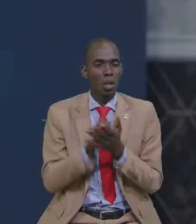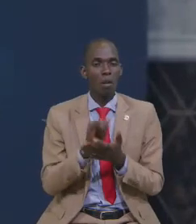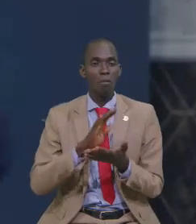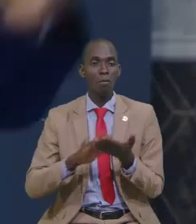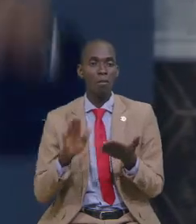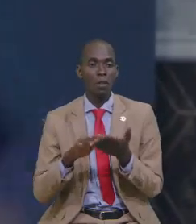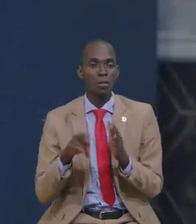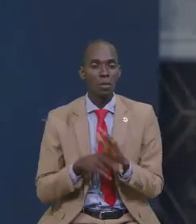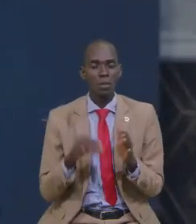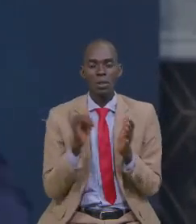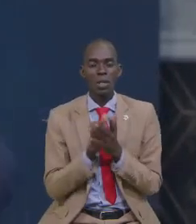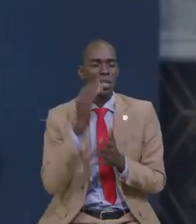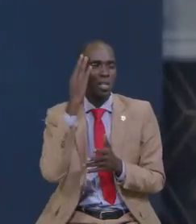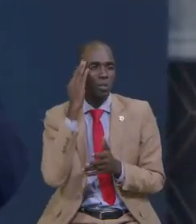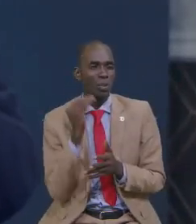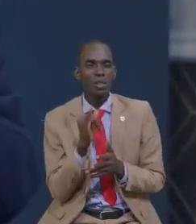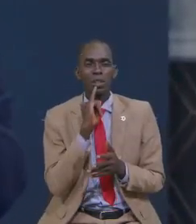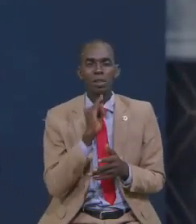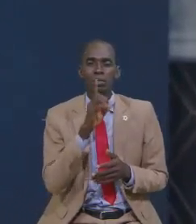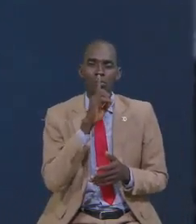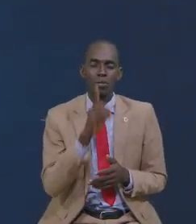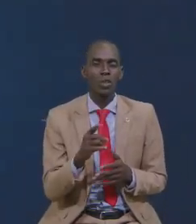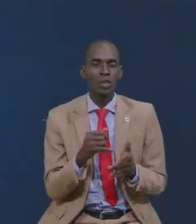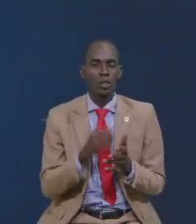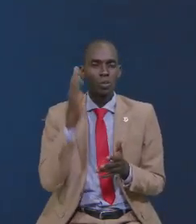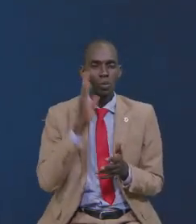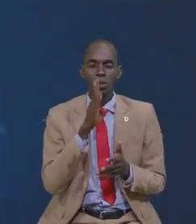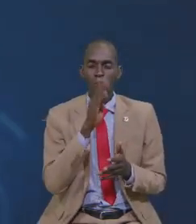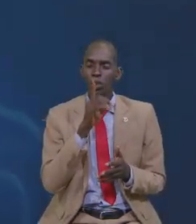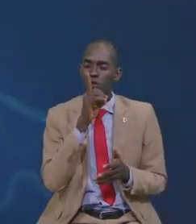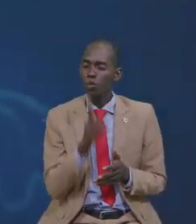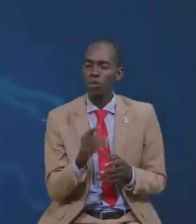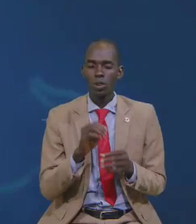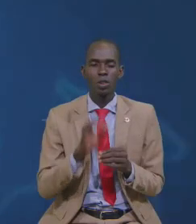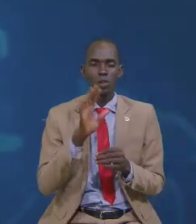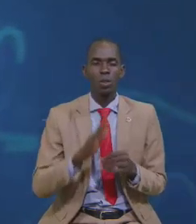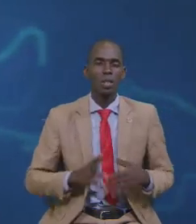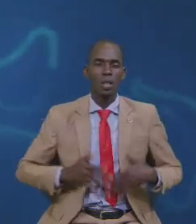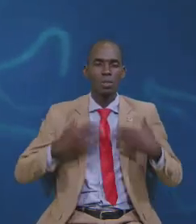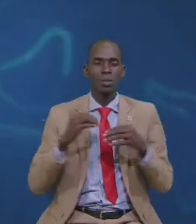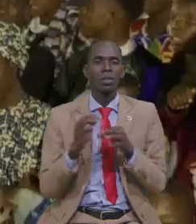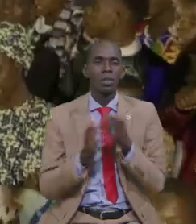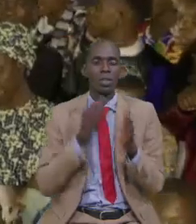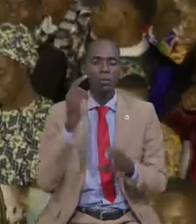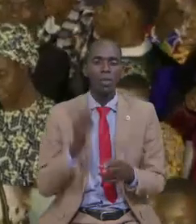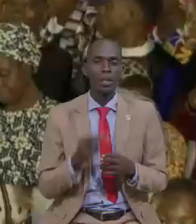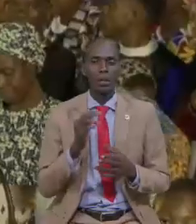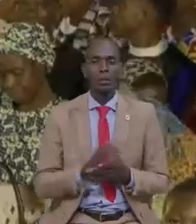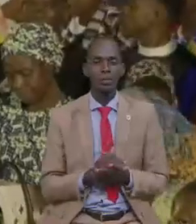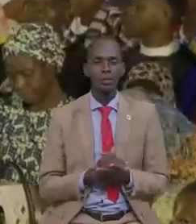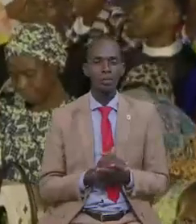that experience is real. It will be real in your life in Jesus' name. Who